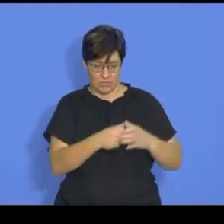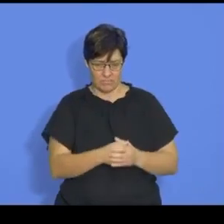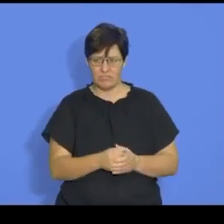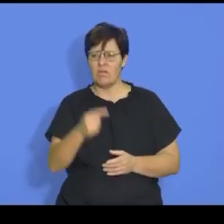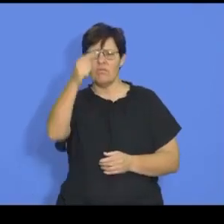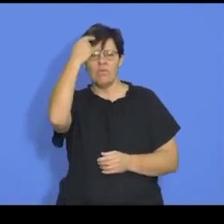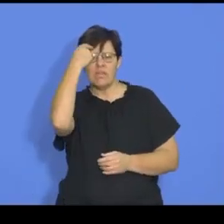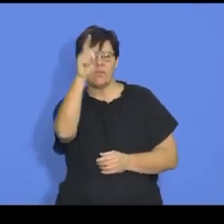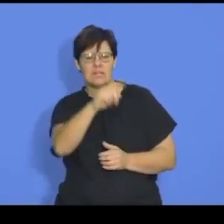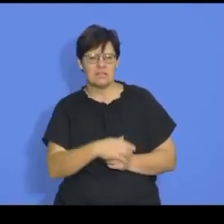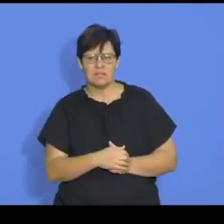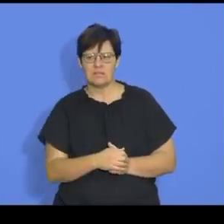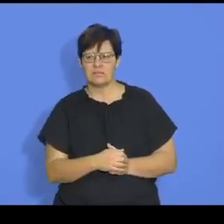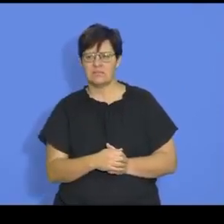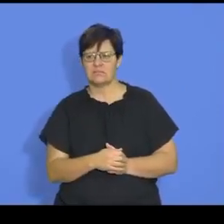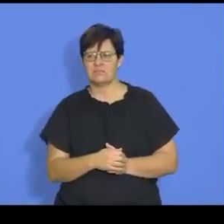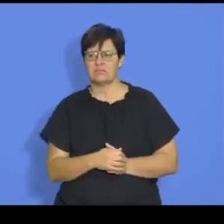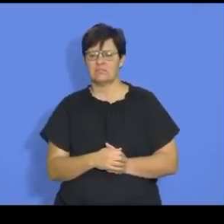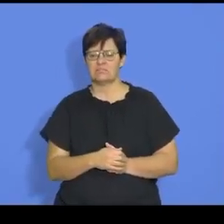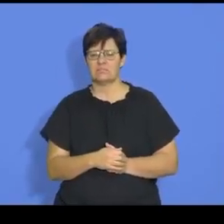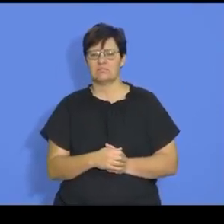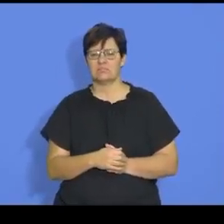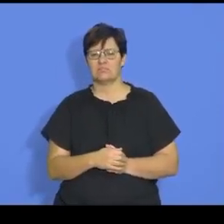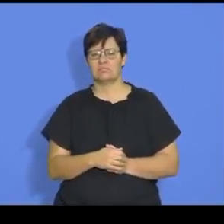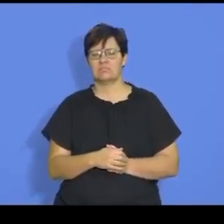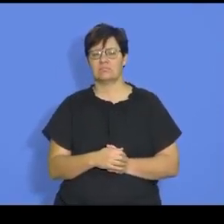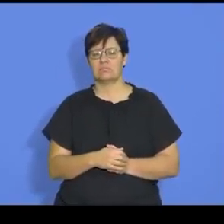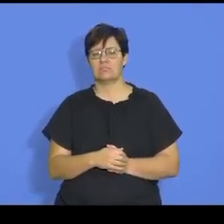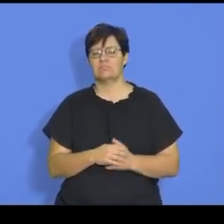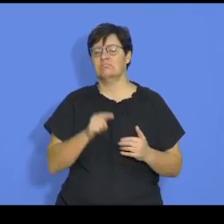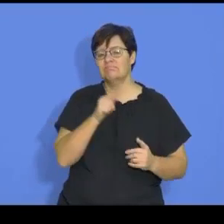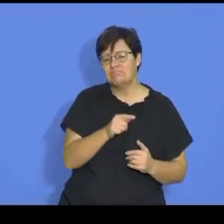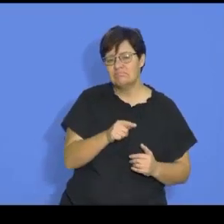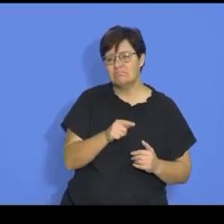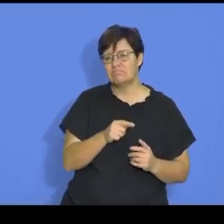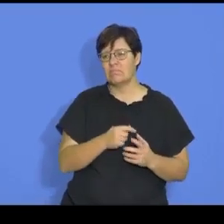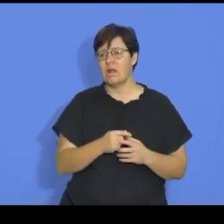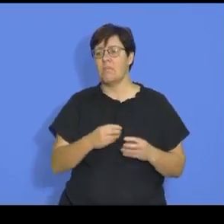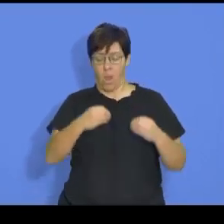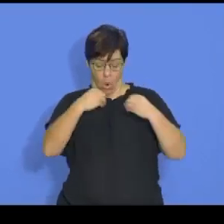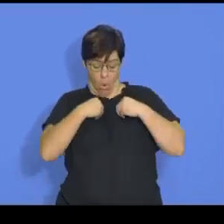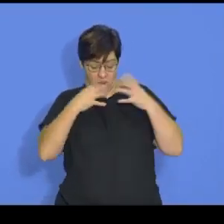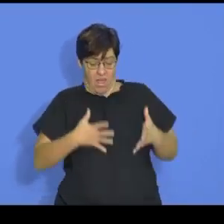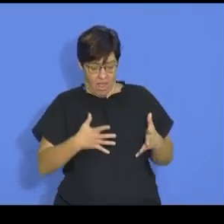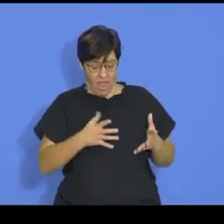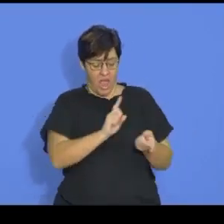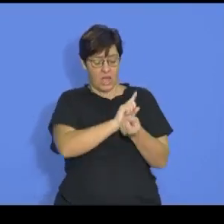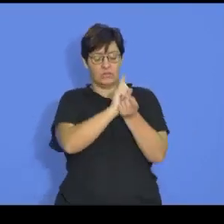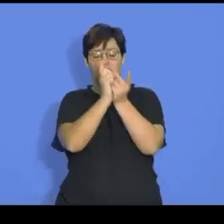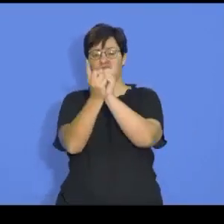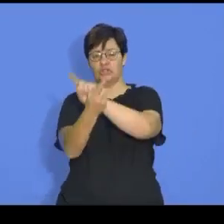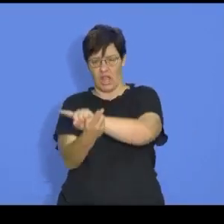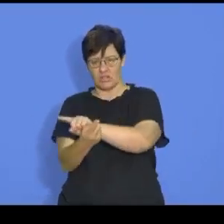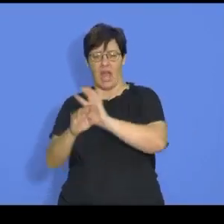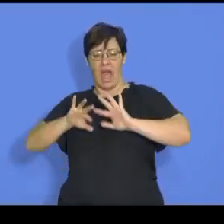about, have you guys ever thought about how does the form of ownership change the